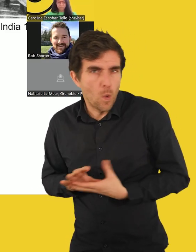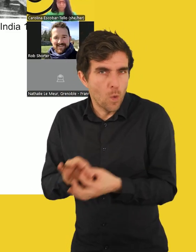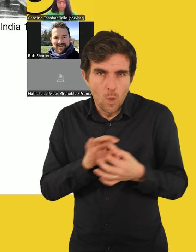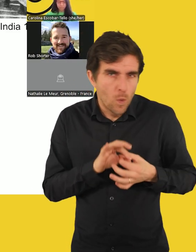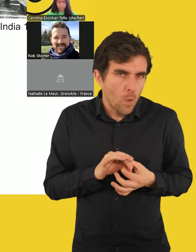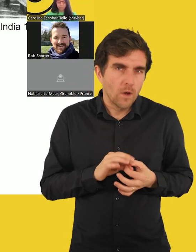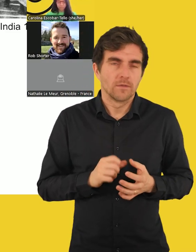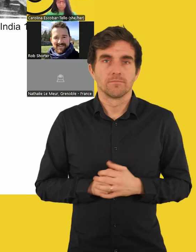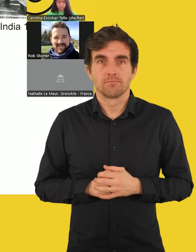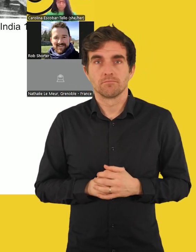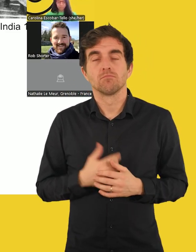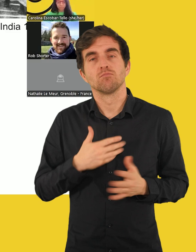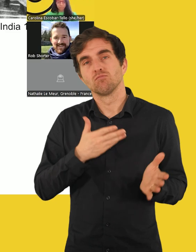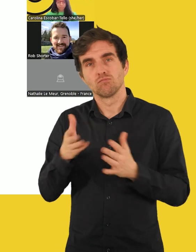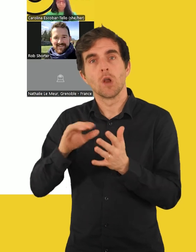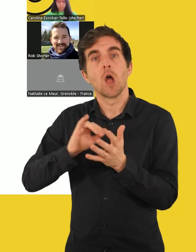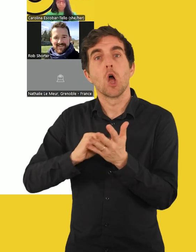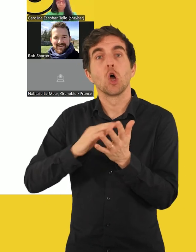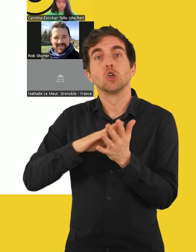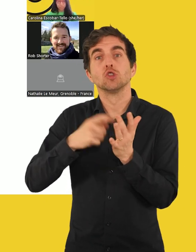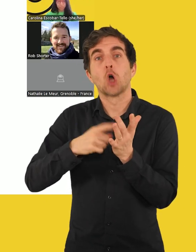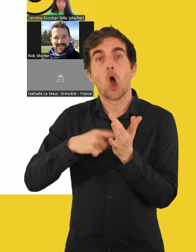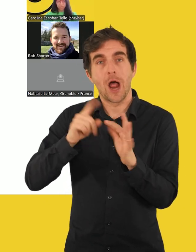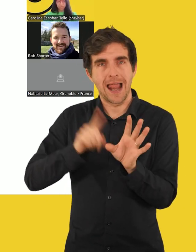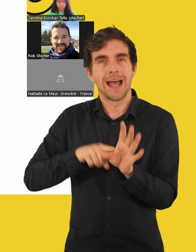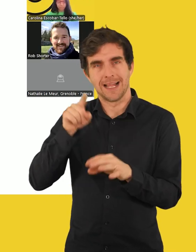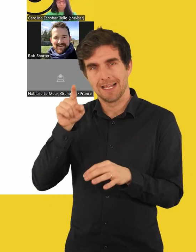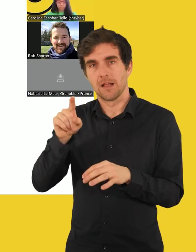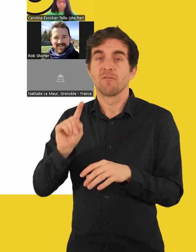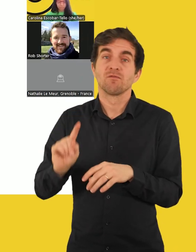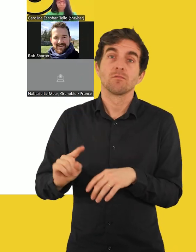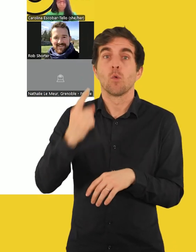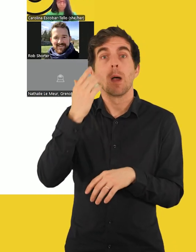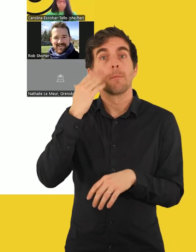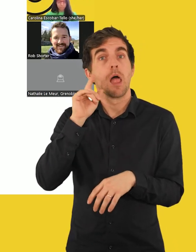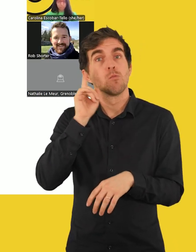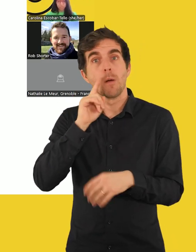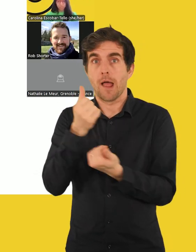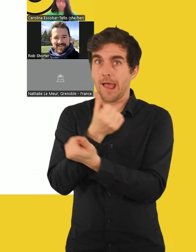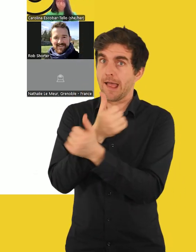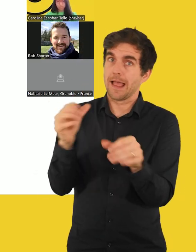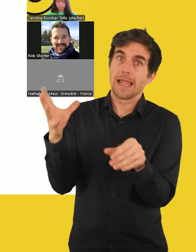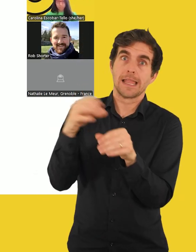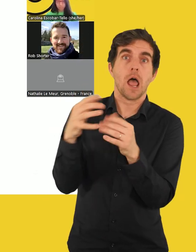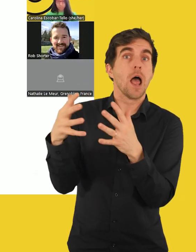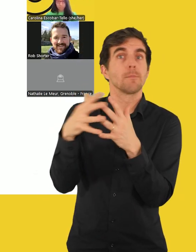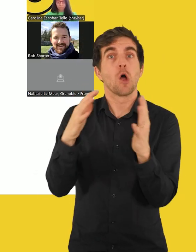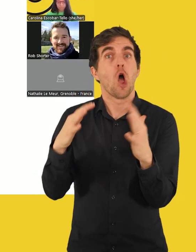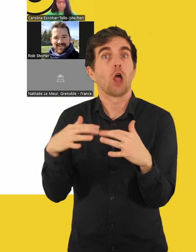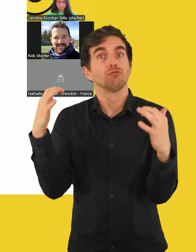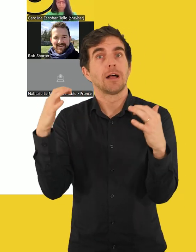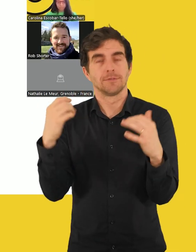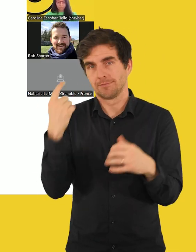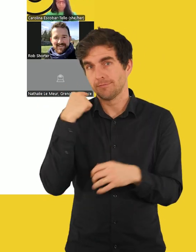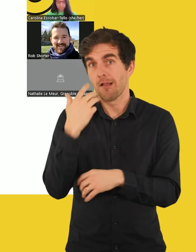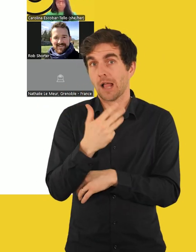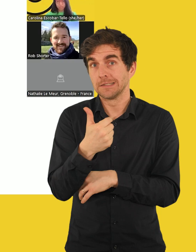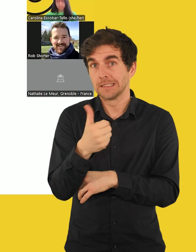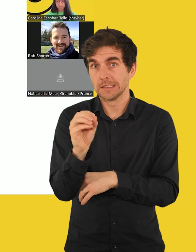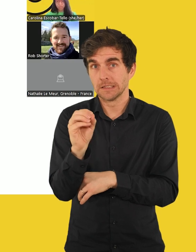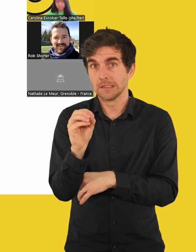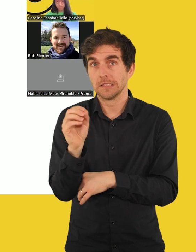together? Let me turn to Shirley Chisholm. She was the first Black woman to be elected to the US Congress in the